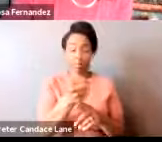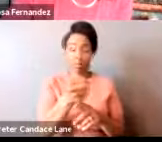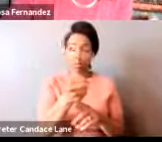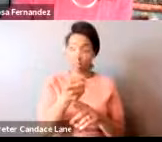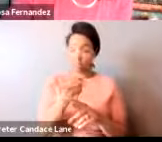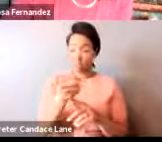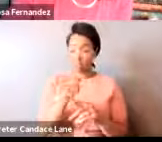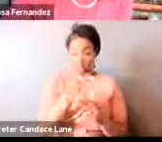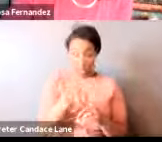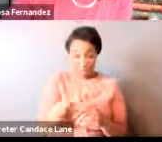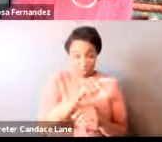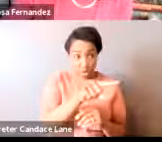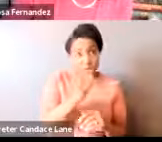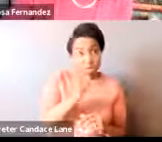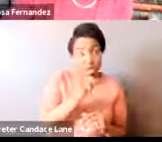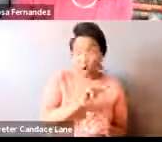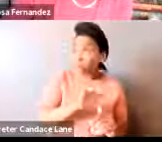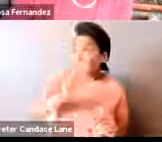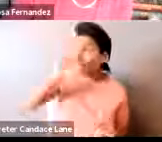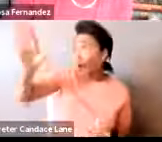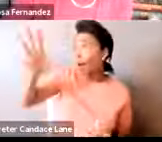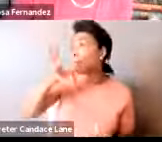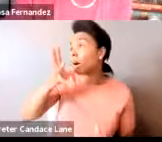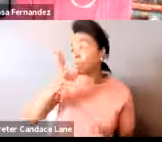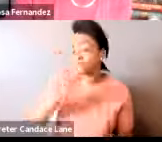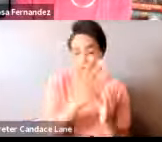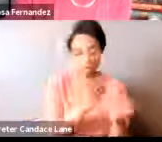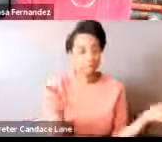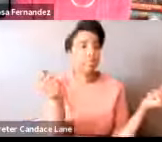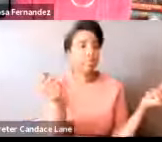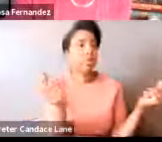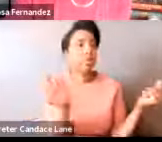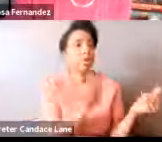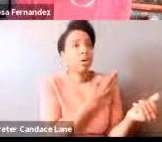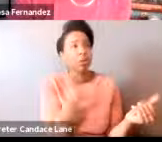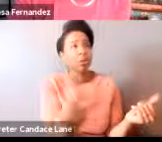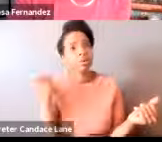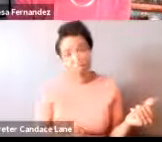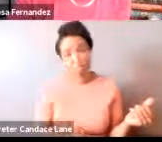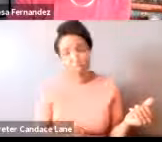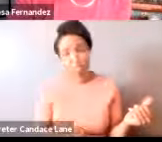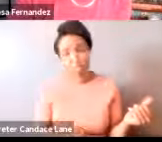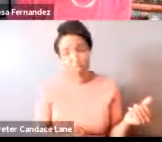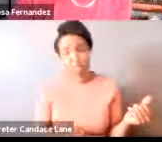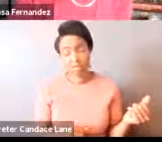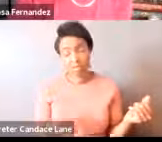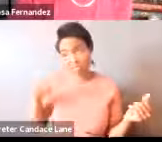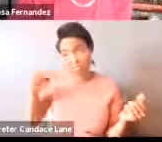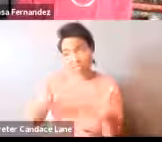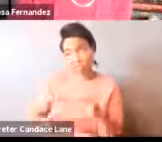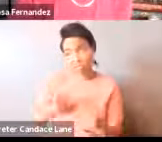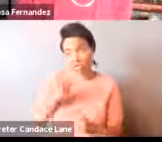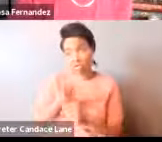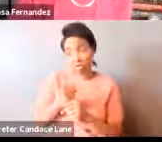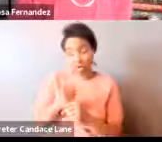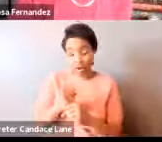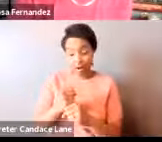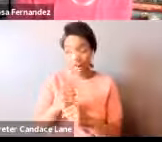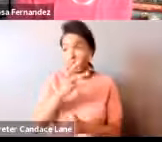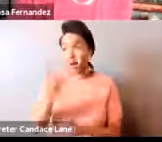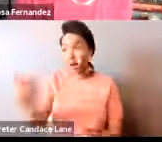remain missing from their mamas and their papas and a proper burial. 1980, the year my mother gave me a big white